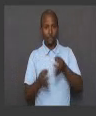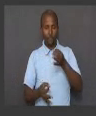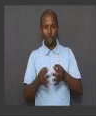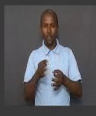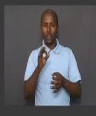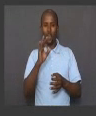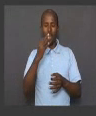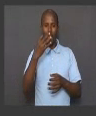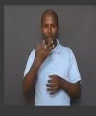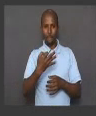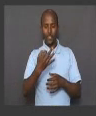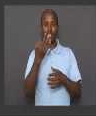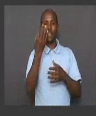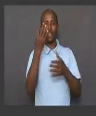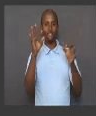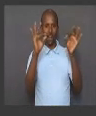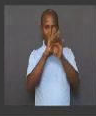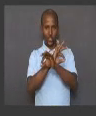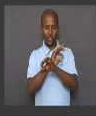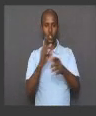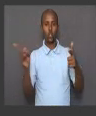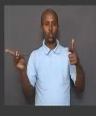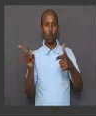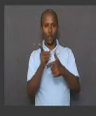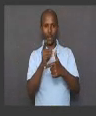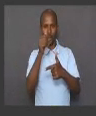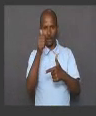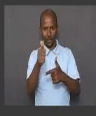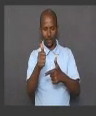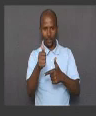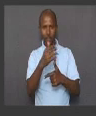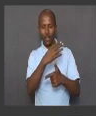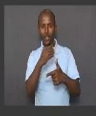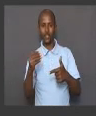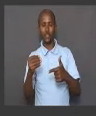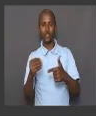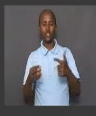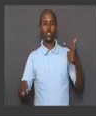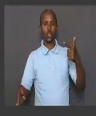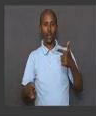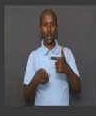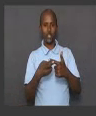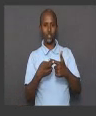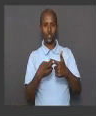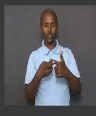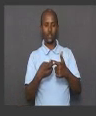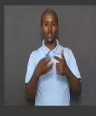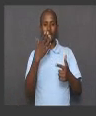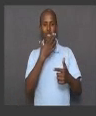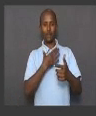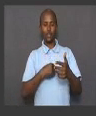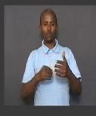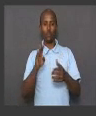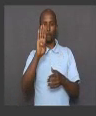f is a function with domain A and range a subset